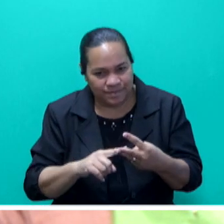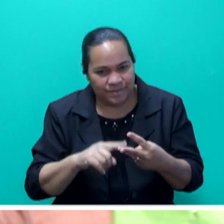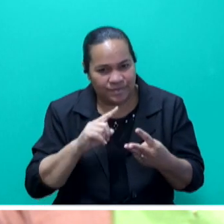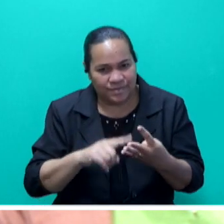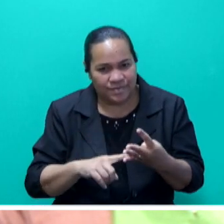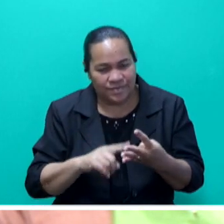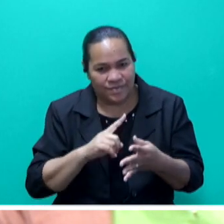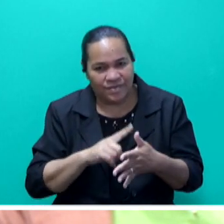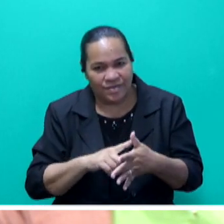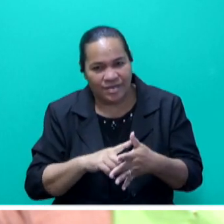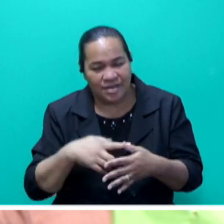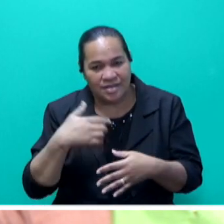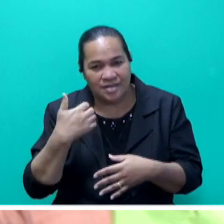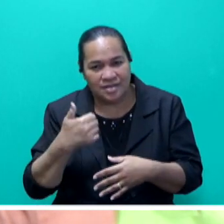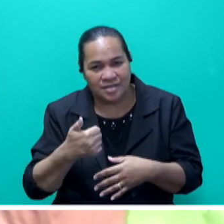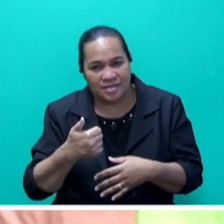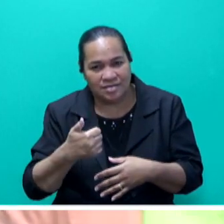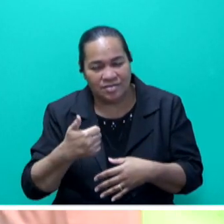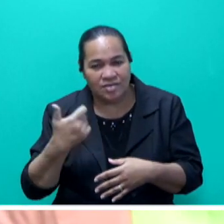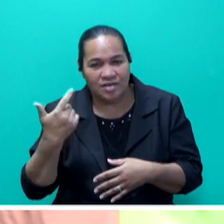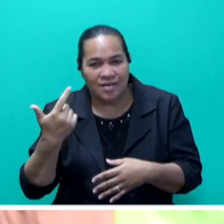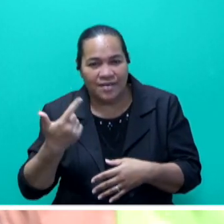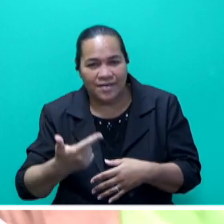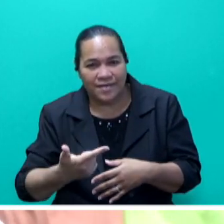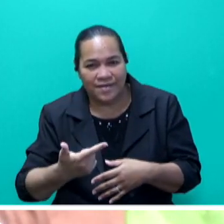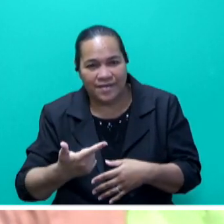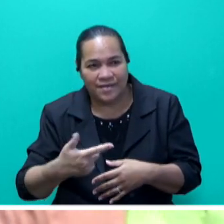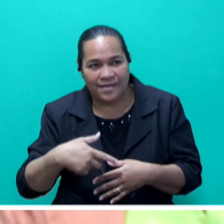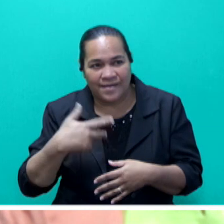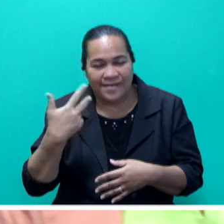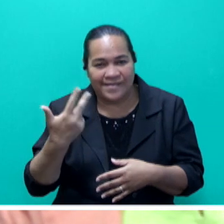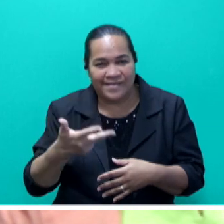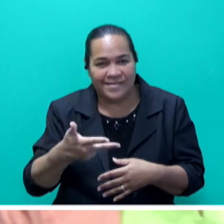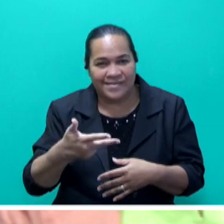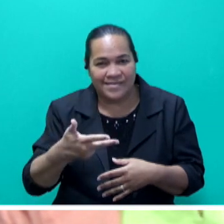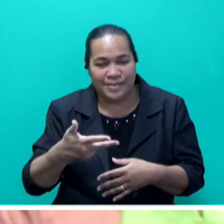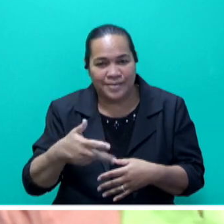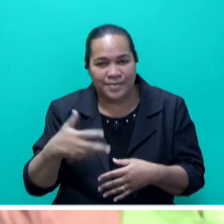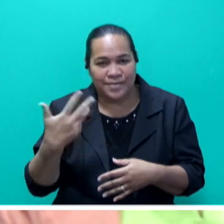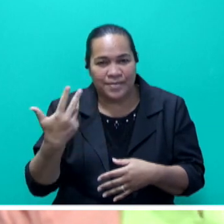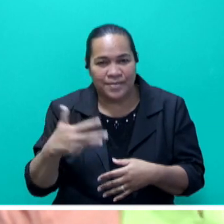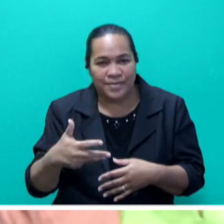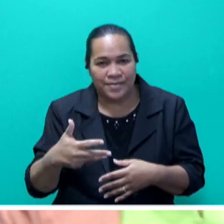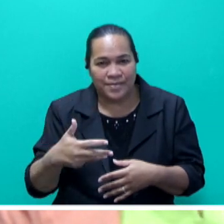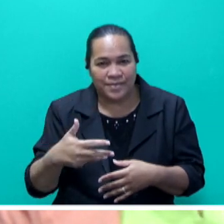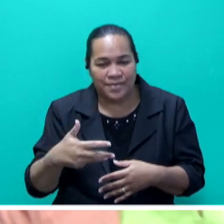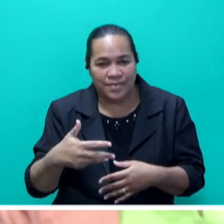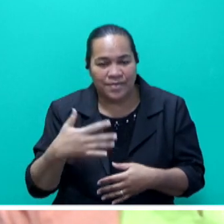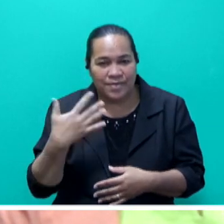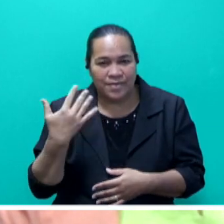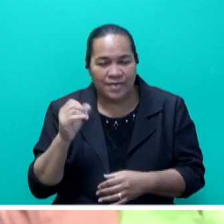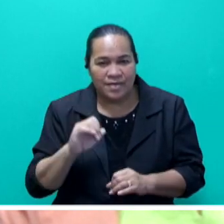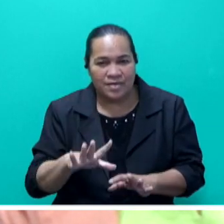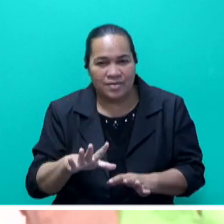Nanduru, Sabu 6, Waini Susu 2, Renwick Nambukolo Creek, Koronombu 2 Bridge, Nerewa